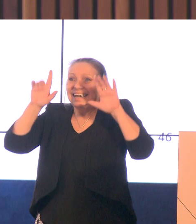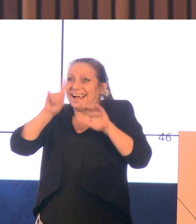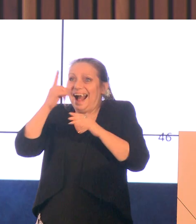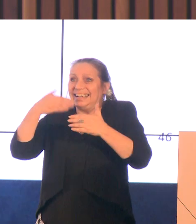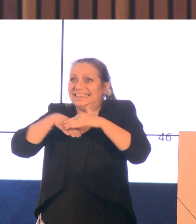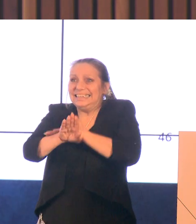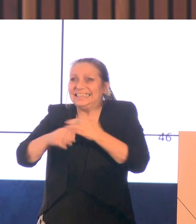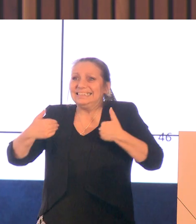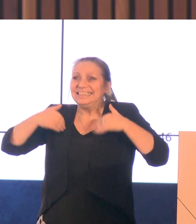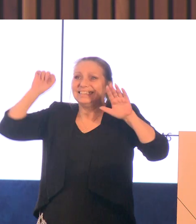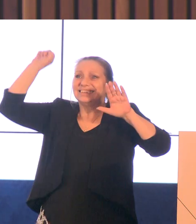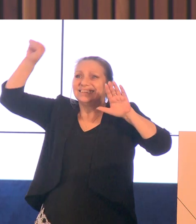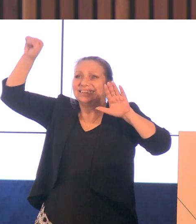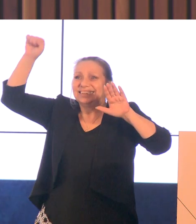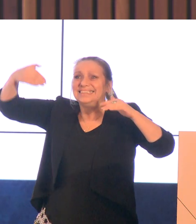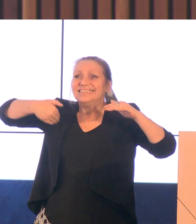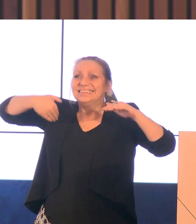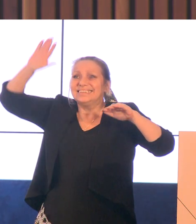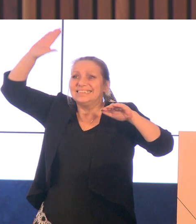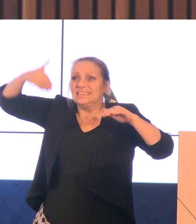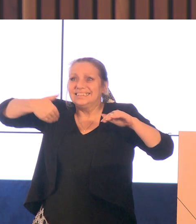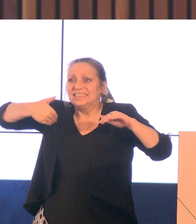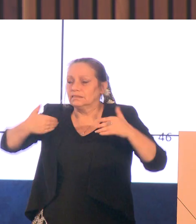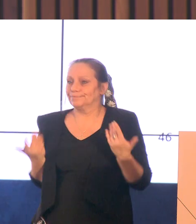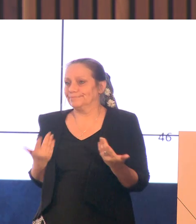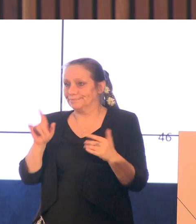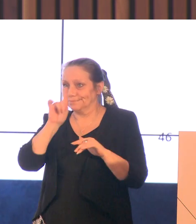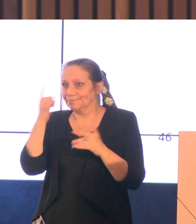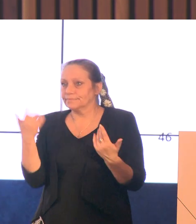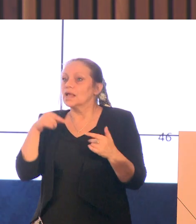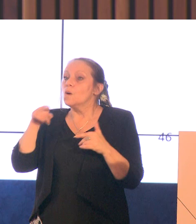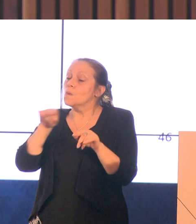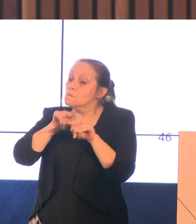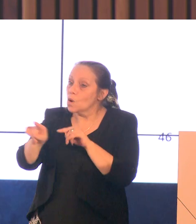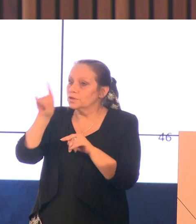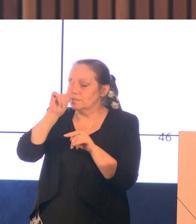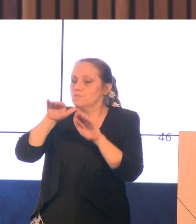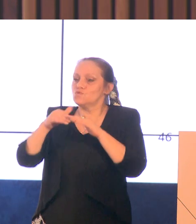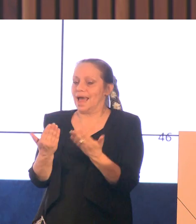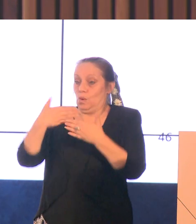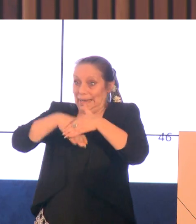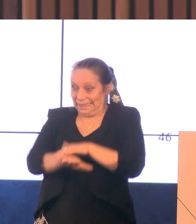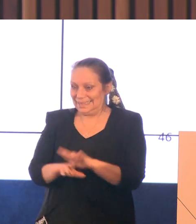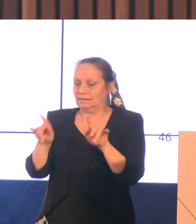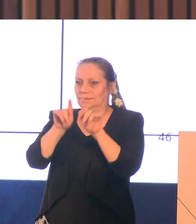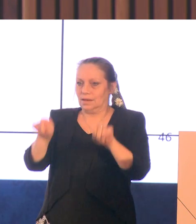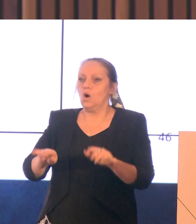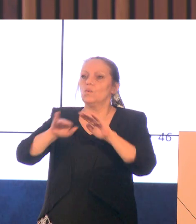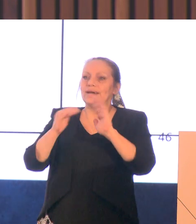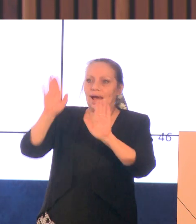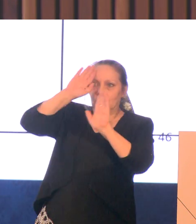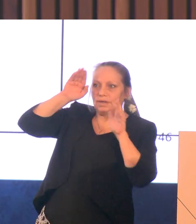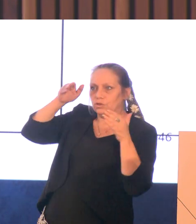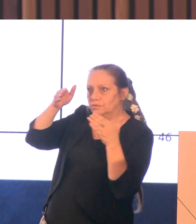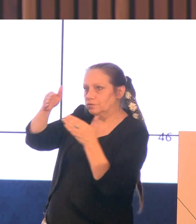the scheme. But now that most people are in from those state systems, we now need to shift to a